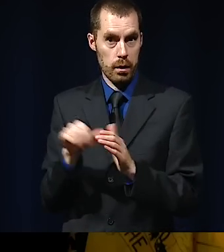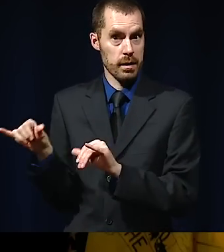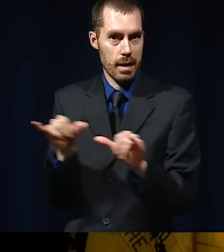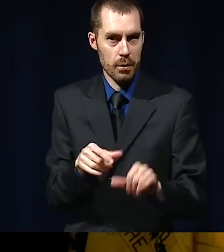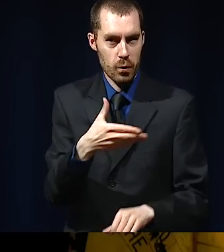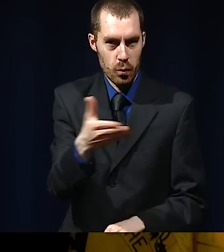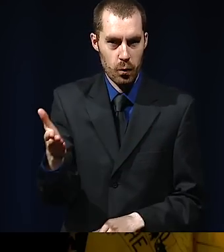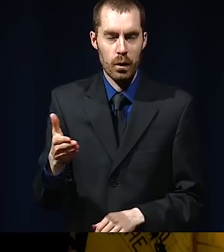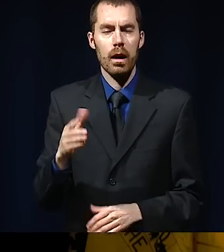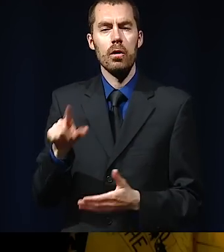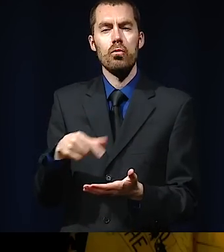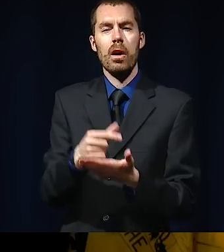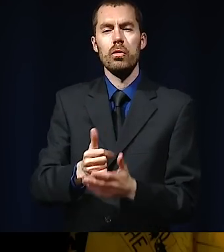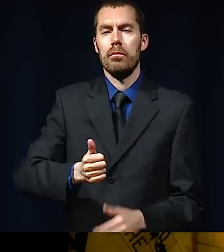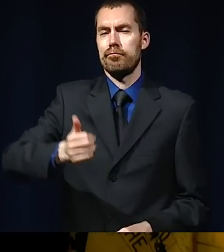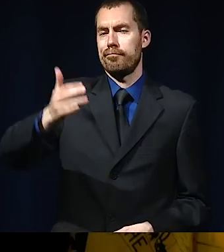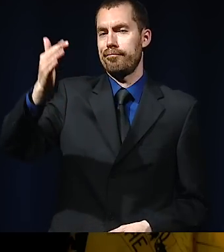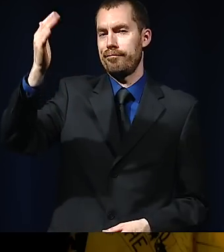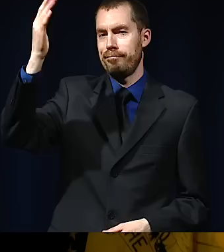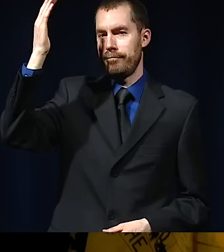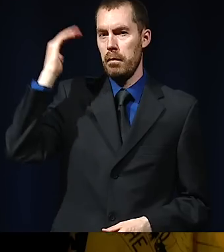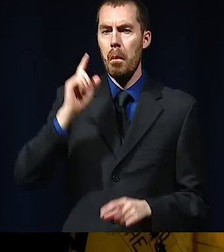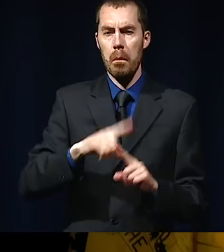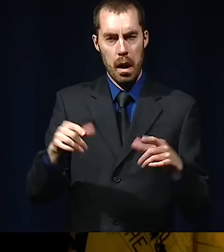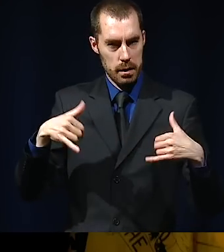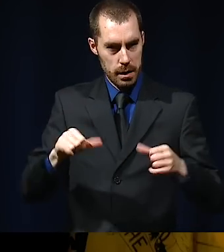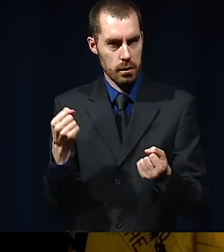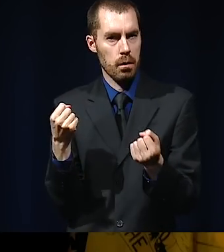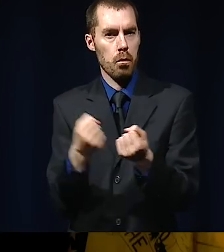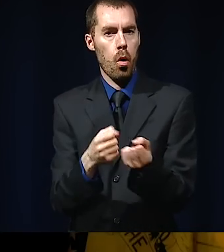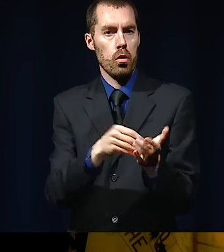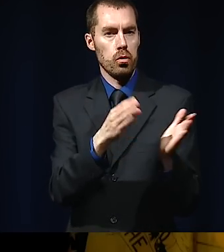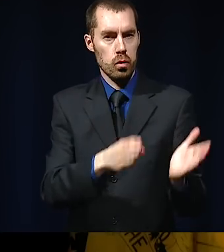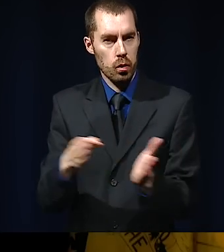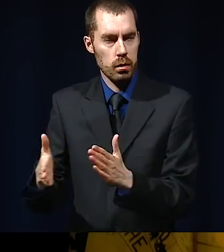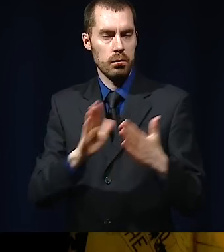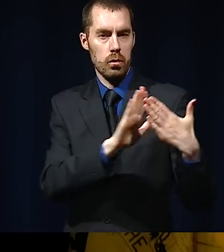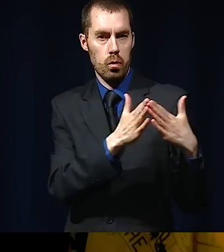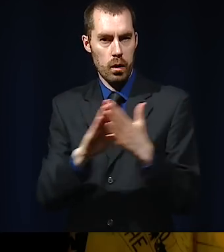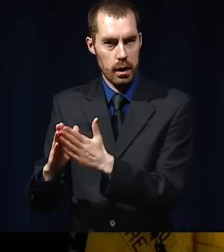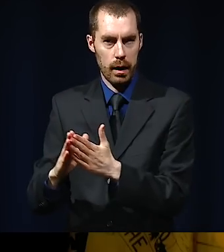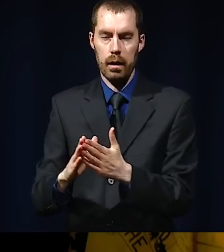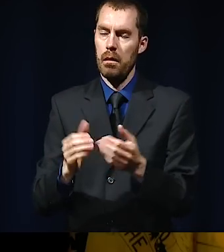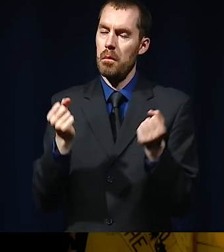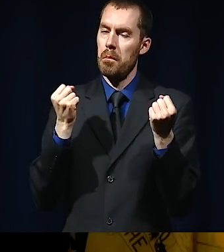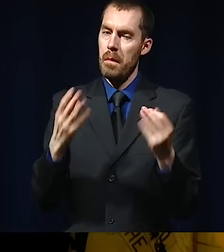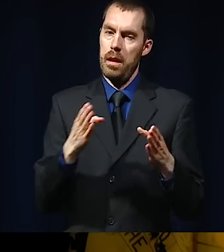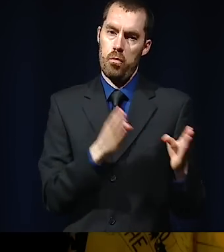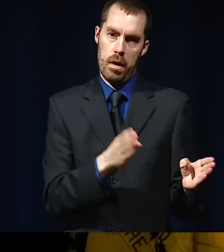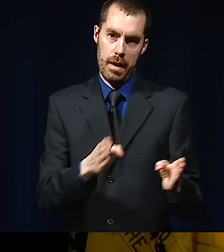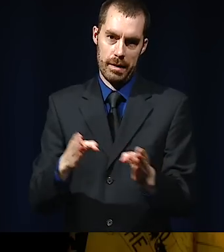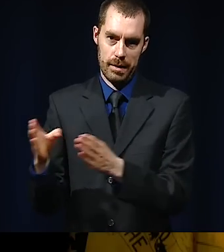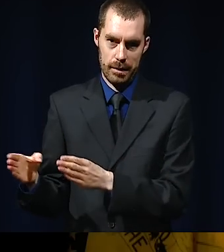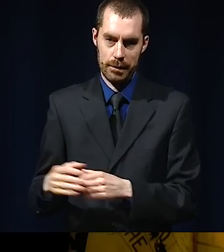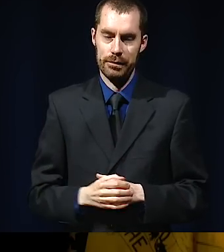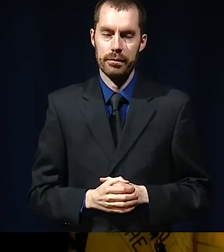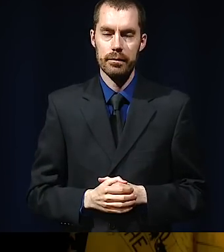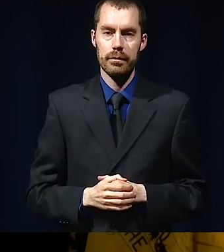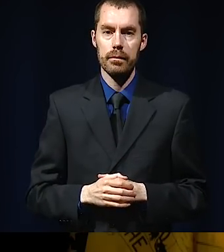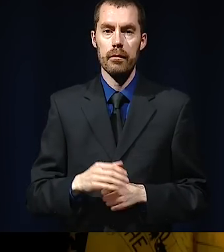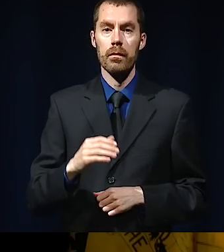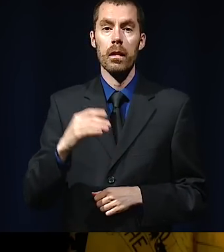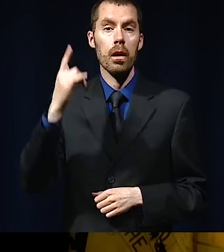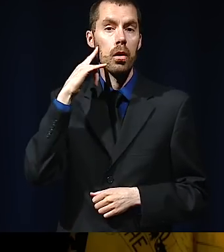with their degrees from Western many years ago, but they still support our students and our community in so many different ways. Our